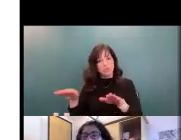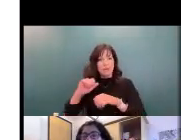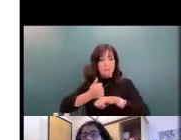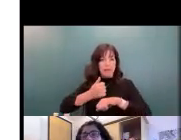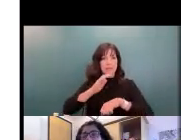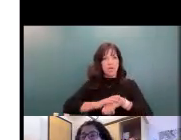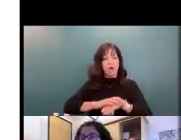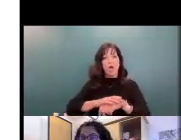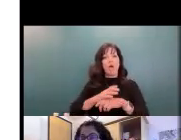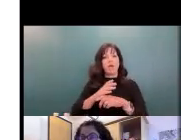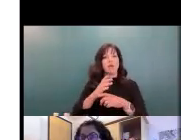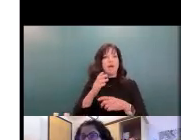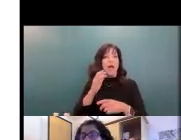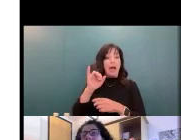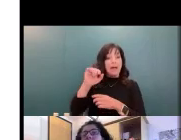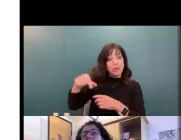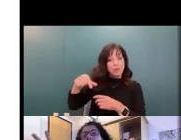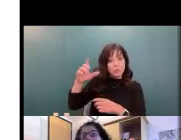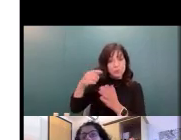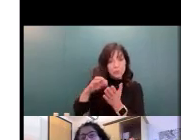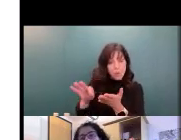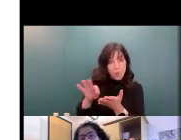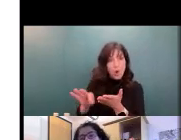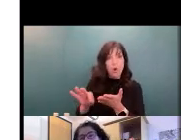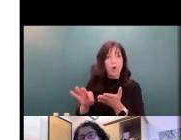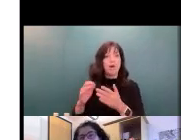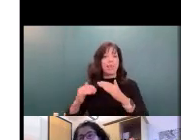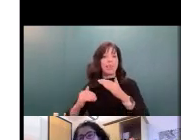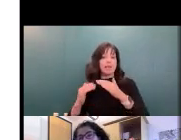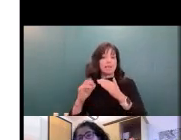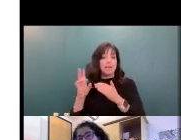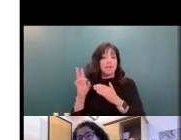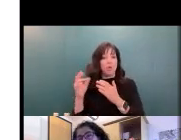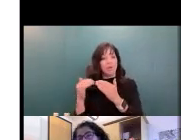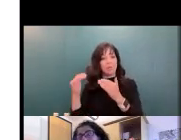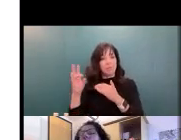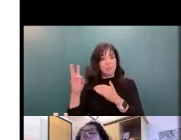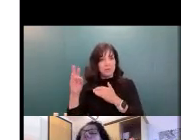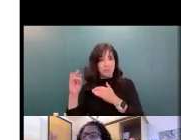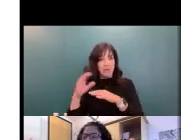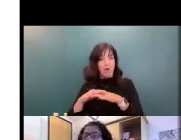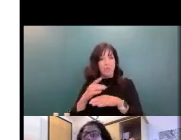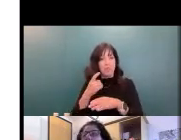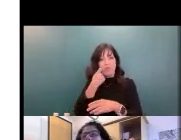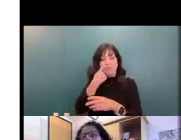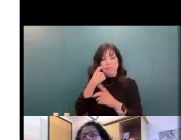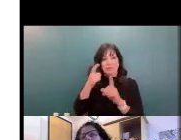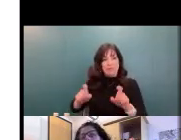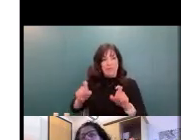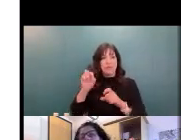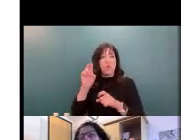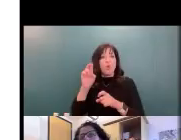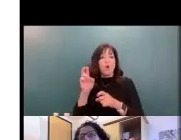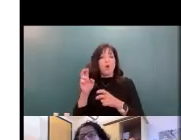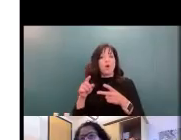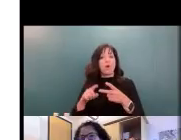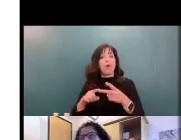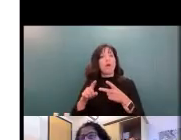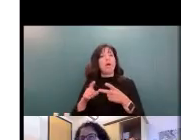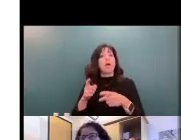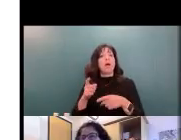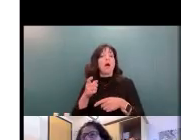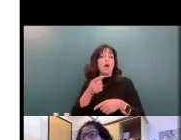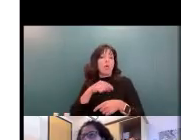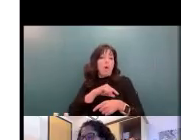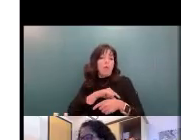the presence of an IQ score less than or equal to 70 on a most recent test, or again, a statement from a qualified provider